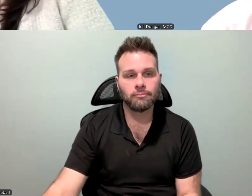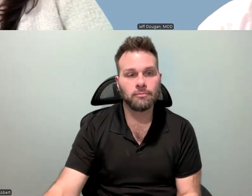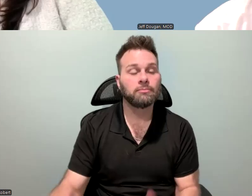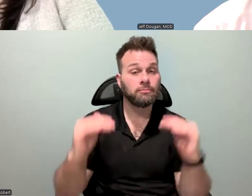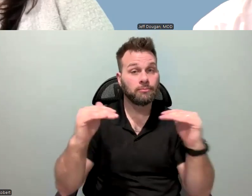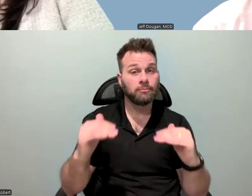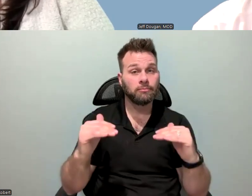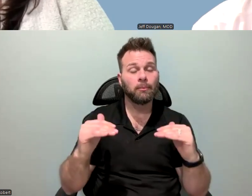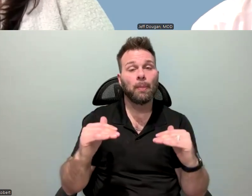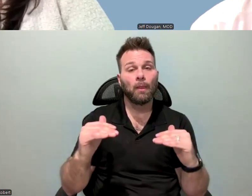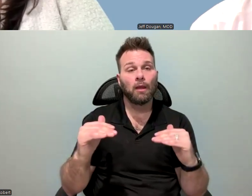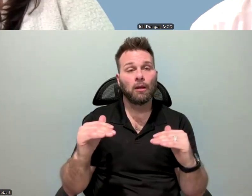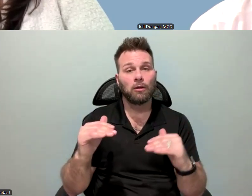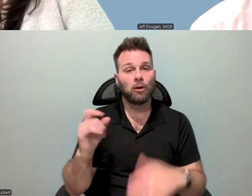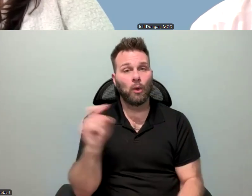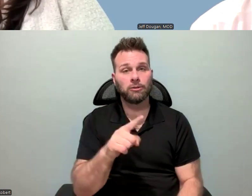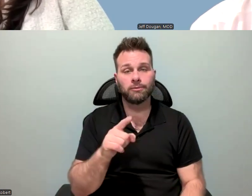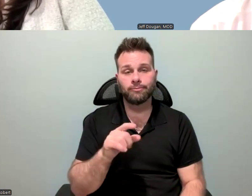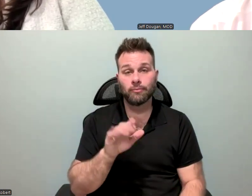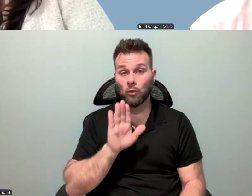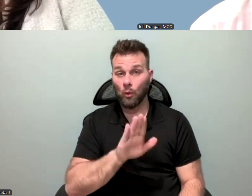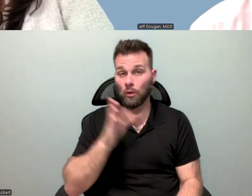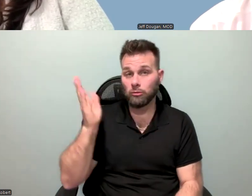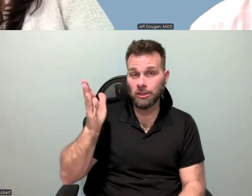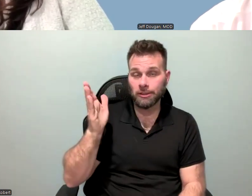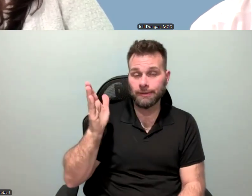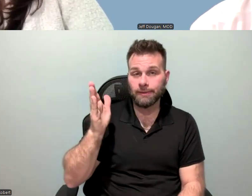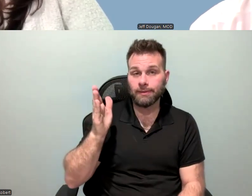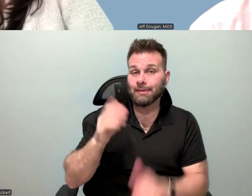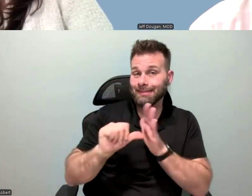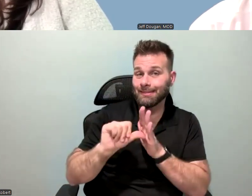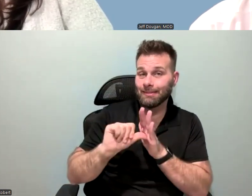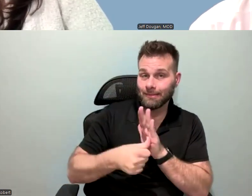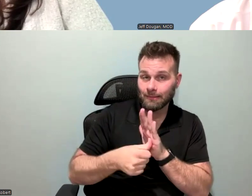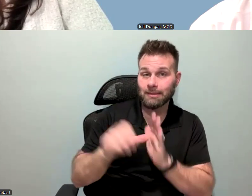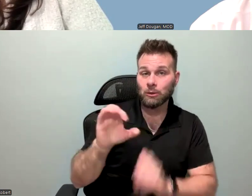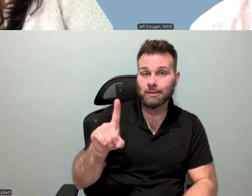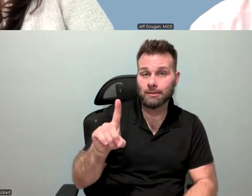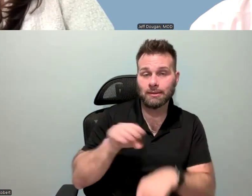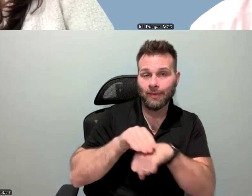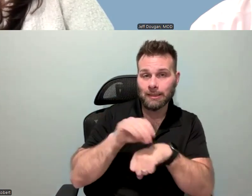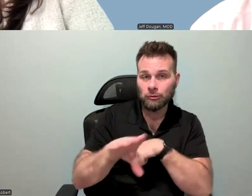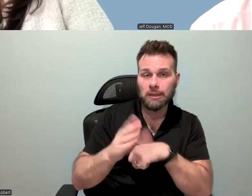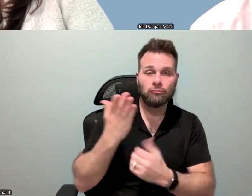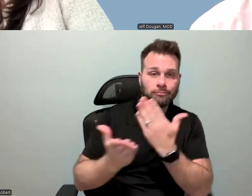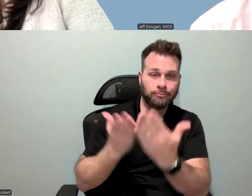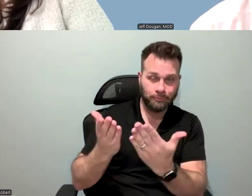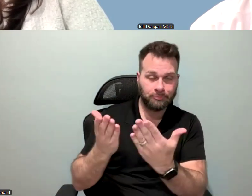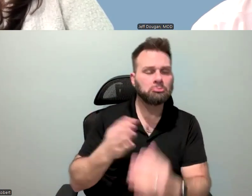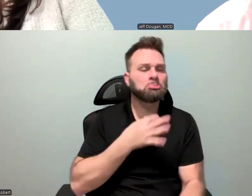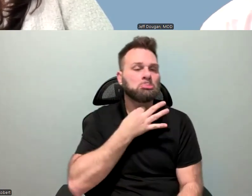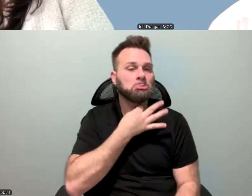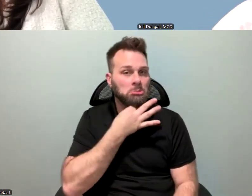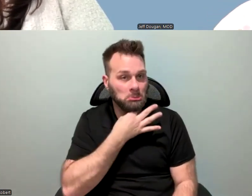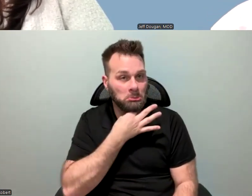your presentation stressed that CODs are advisory, provide recommendations, etc. Do they have any standing